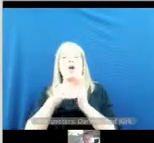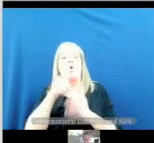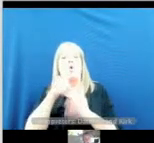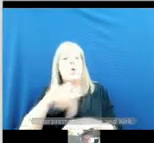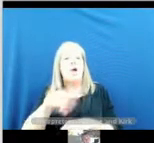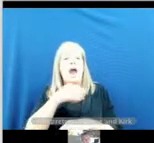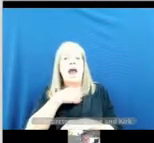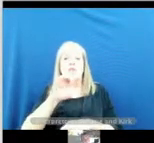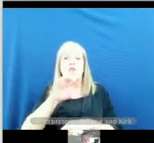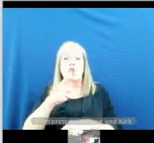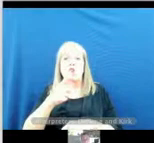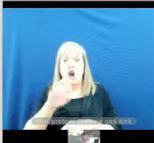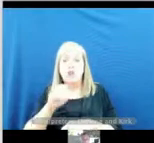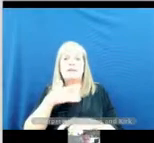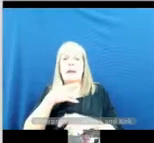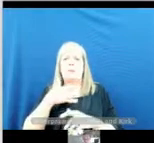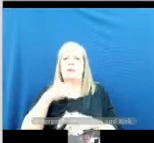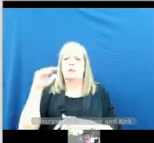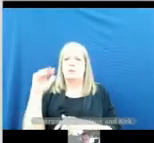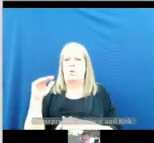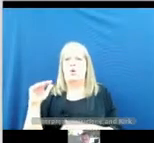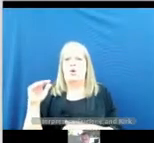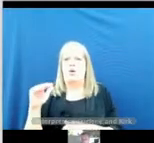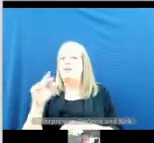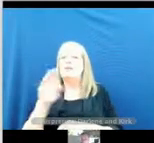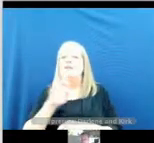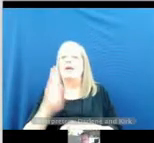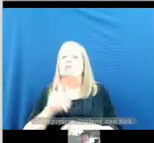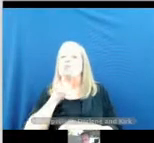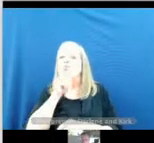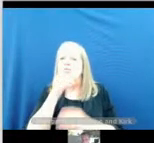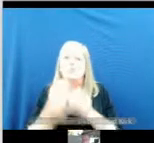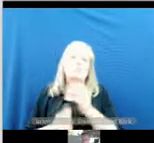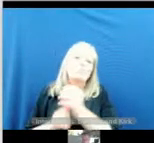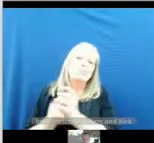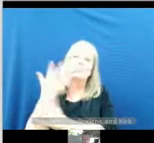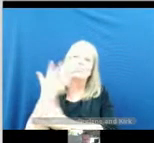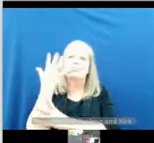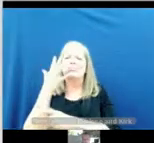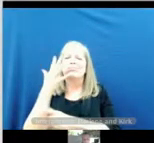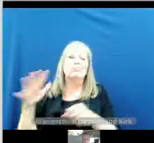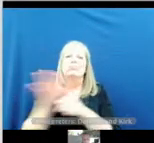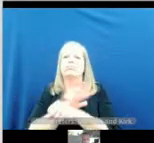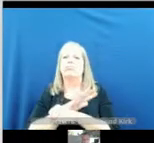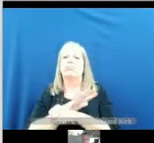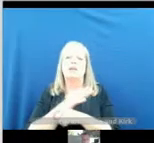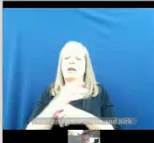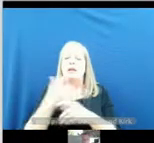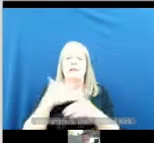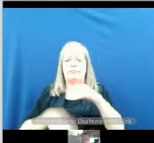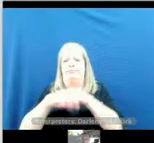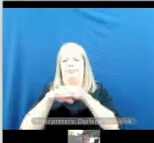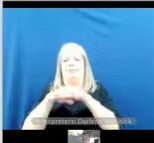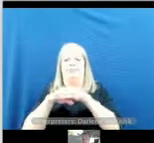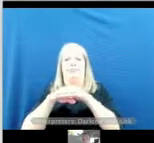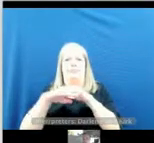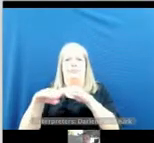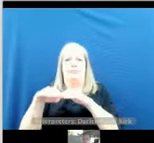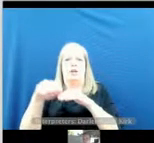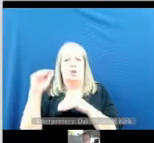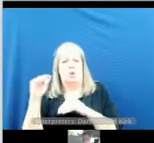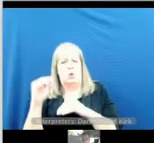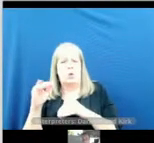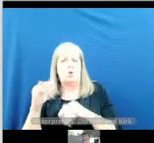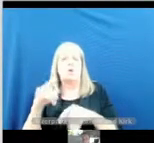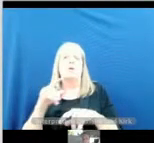quite small in stature, never really kind of grow much beyond a particular height. But then again, there is